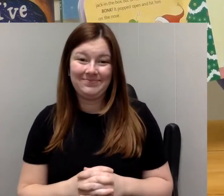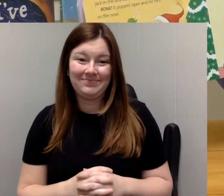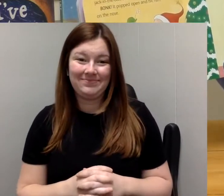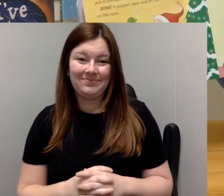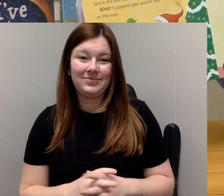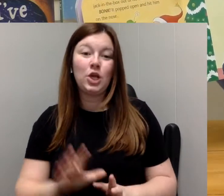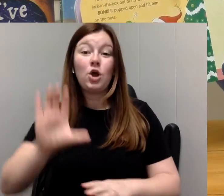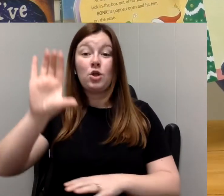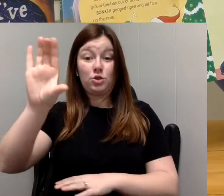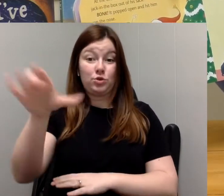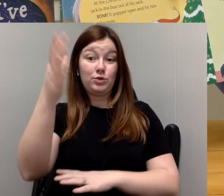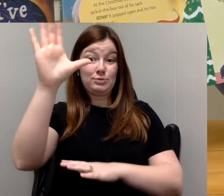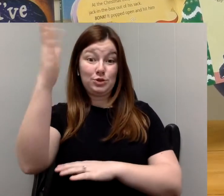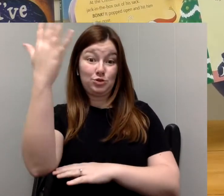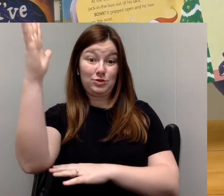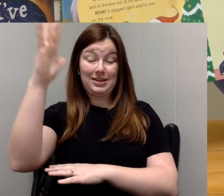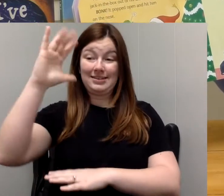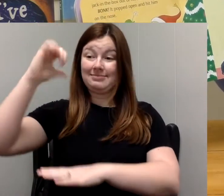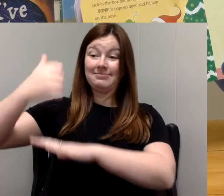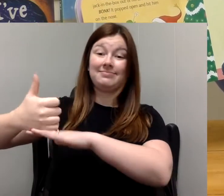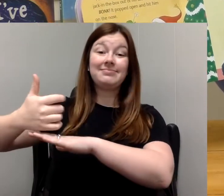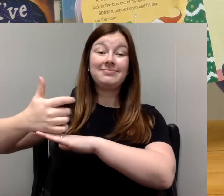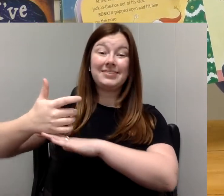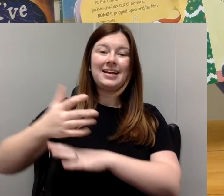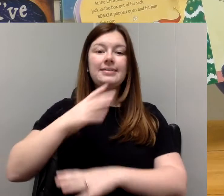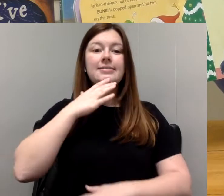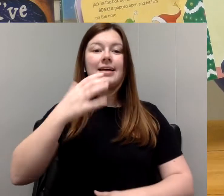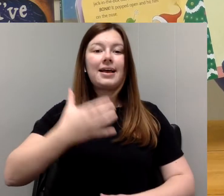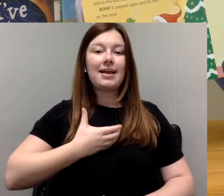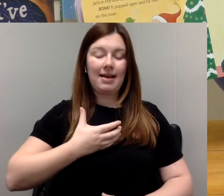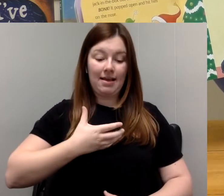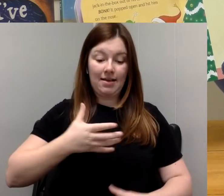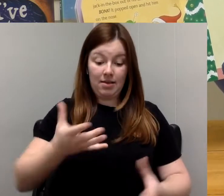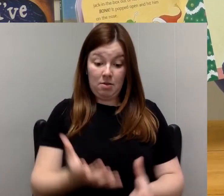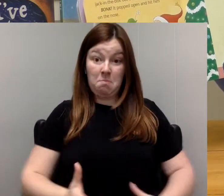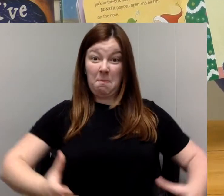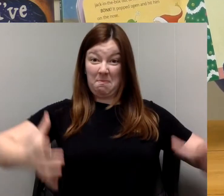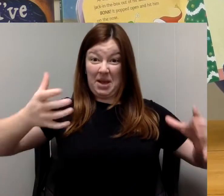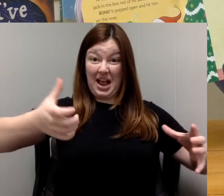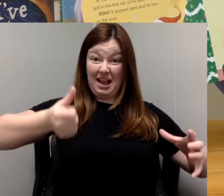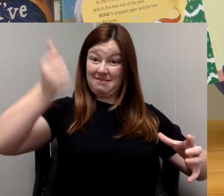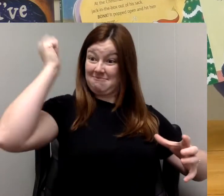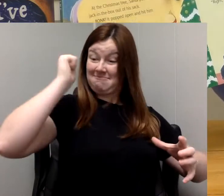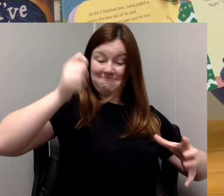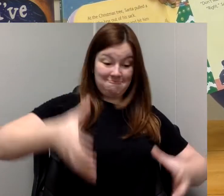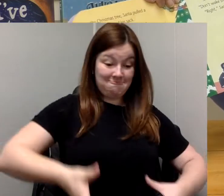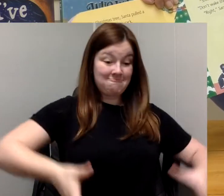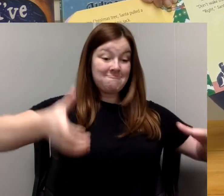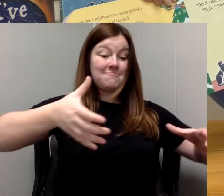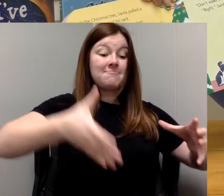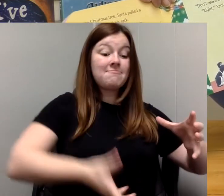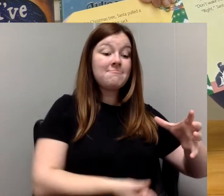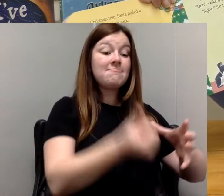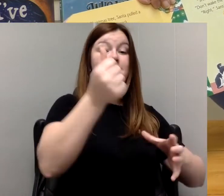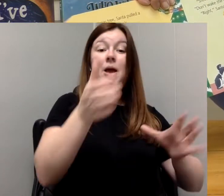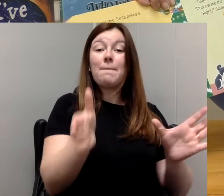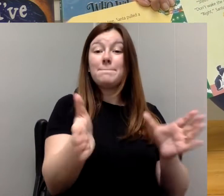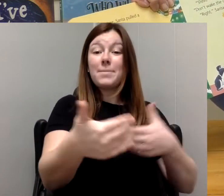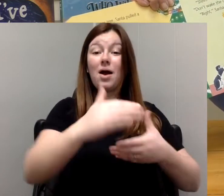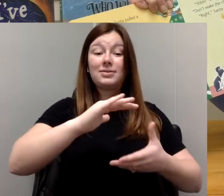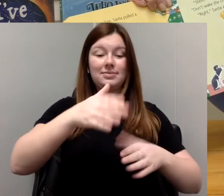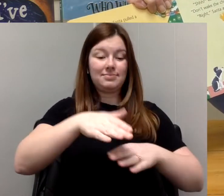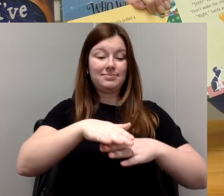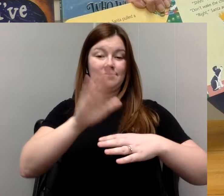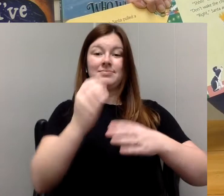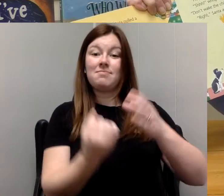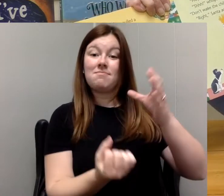At the Christmas tree, Santa pulled a jack-in-the-box out of the sack. Boink! It popped open and hit him in the nose. Oh,